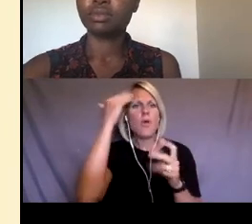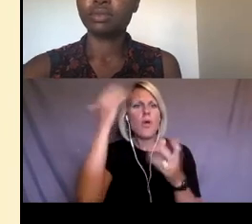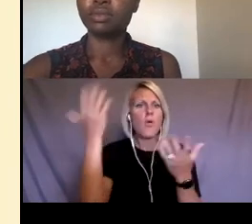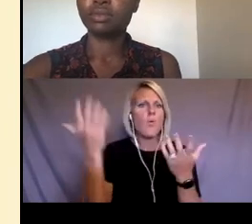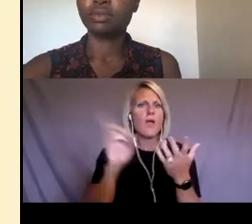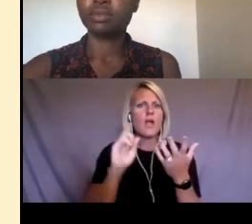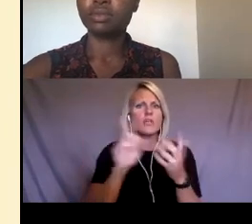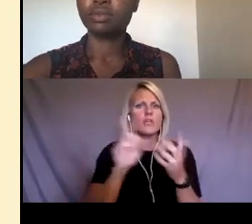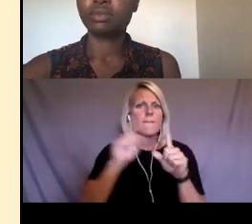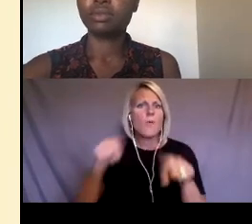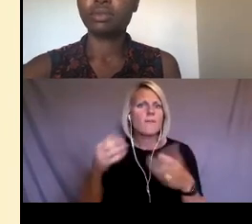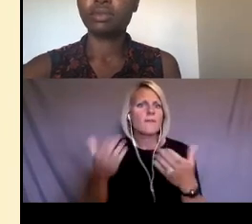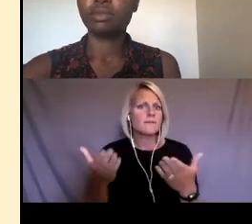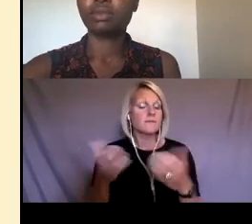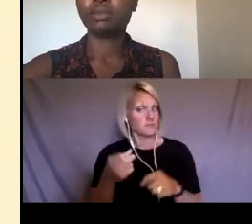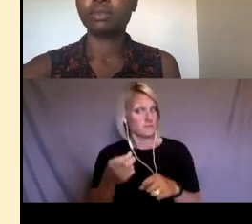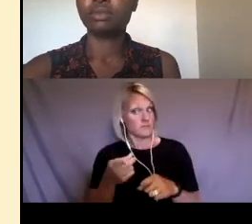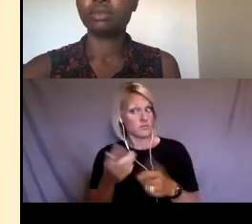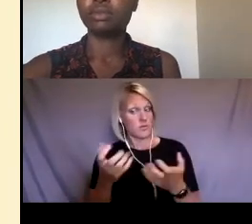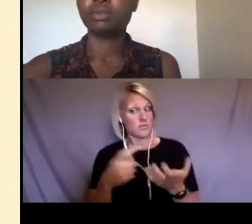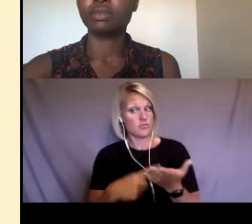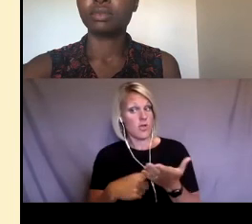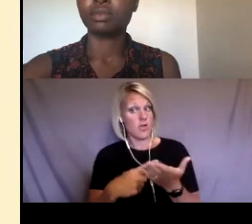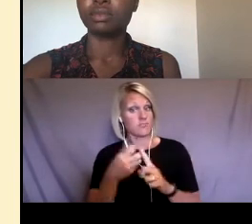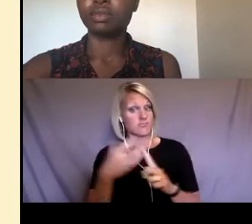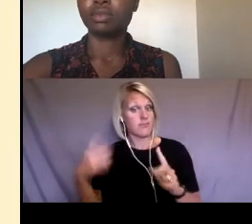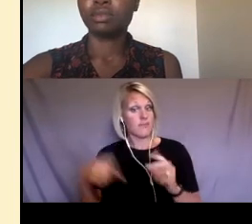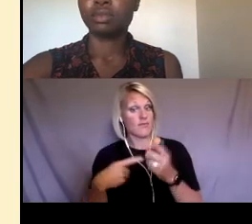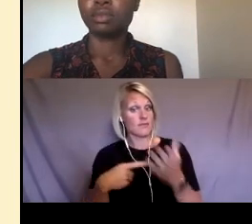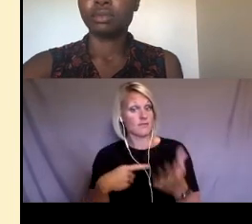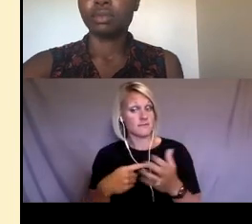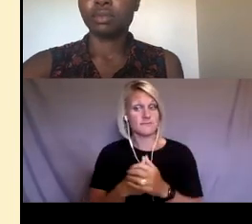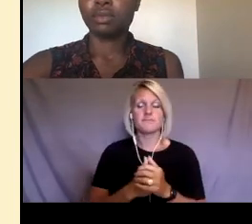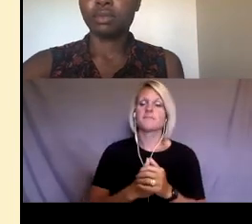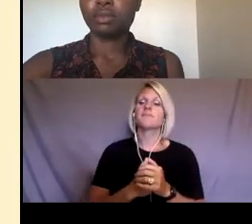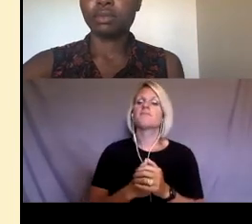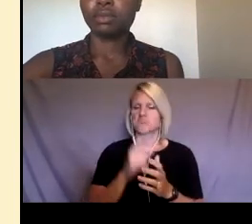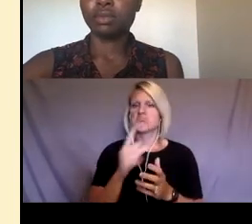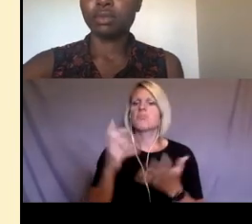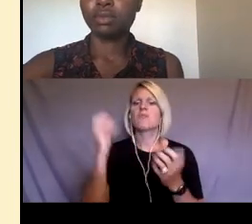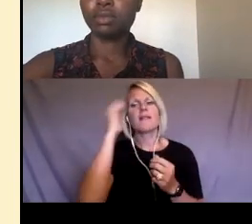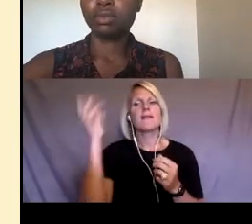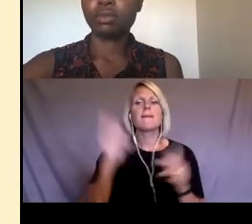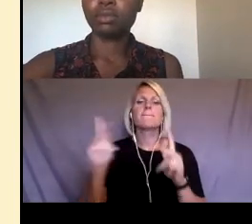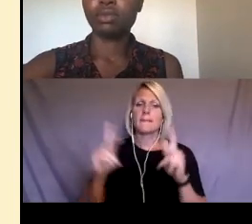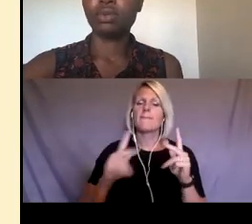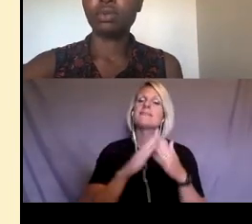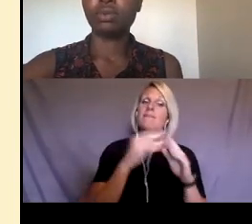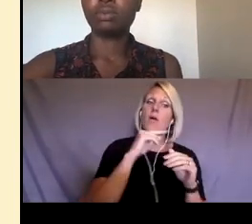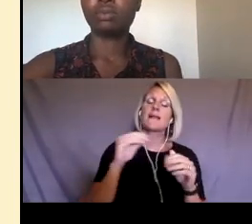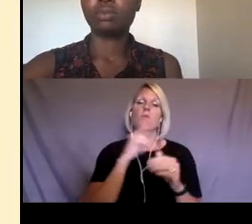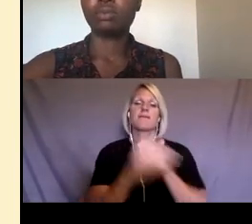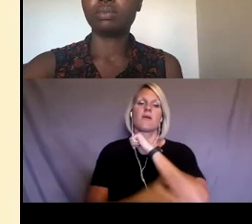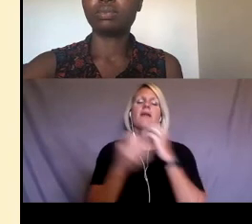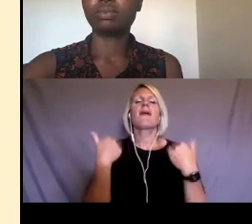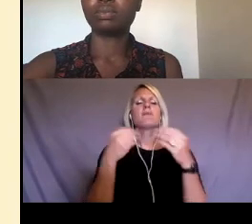bit? Sure. Just want to let people know that both the city of Milwaukee and Milwaukee County have a number of ways people can report issues, and it